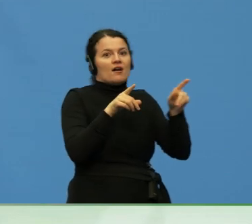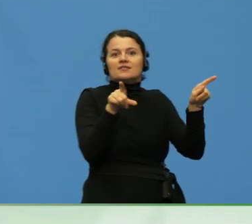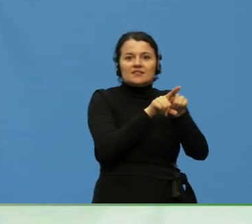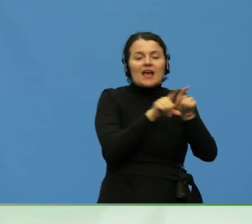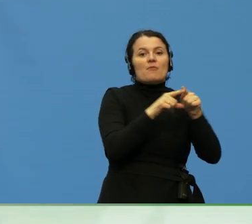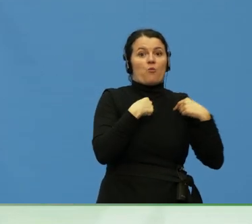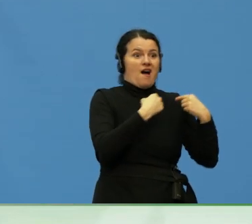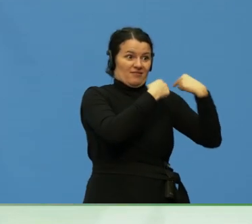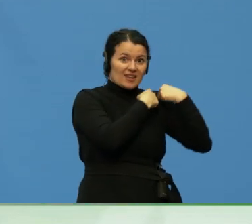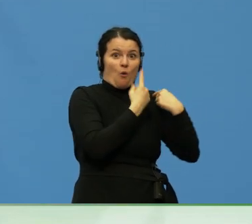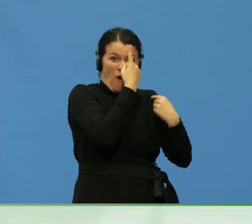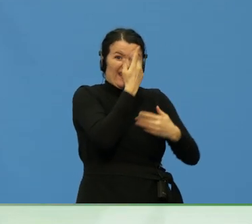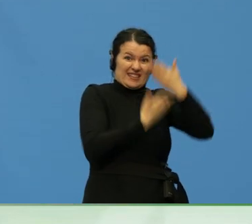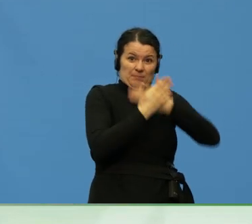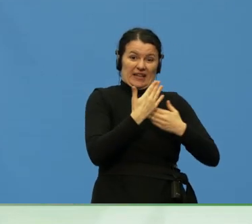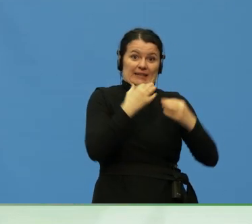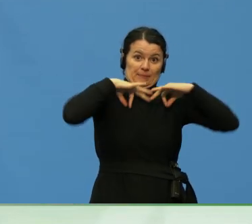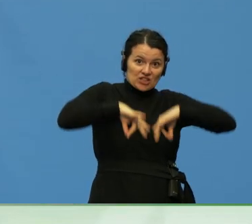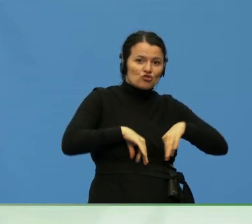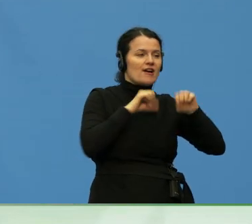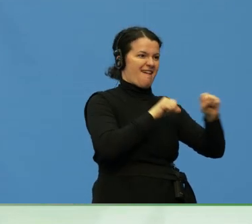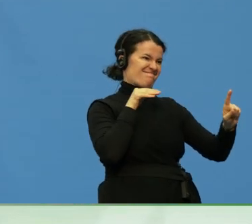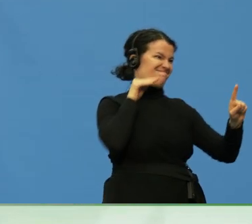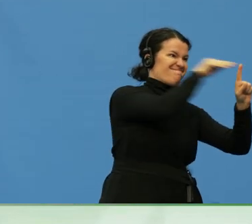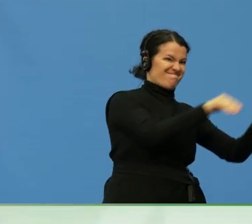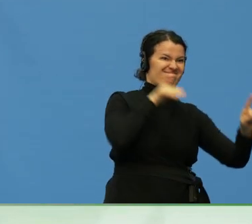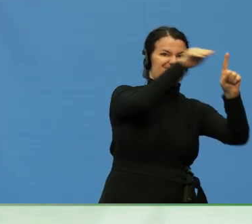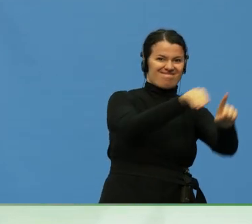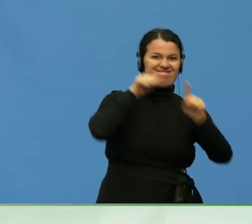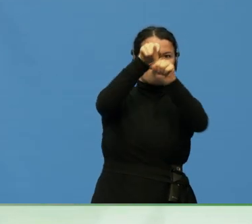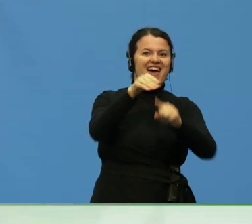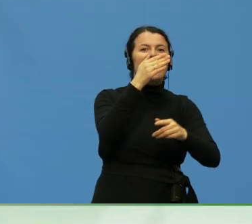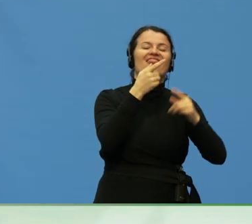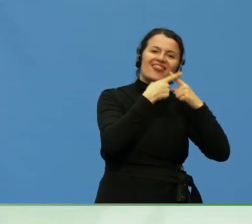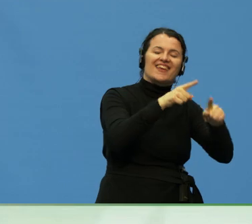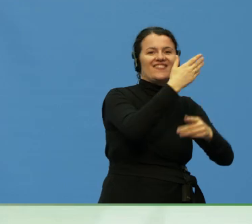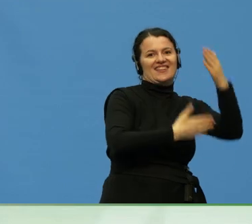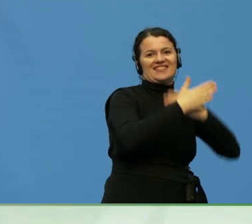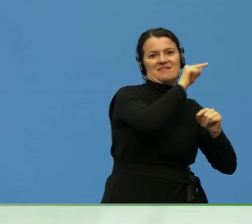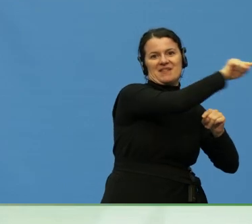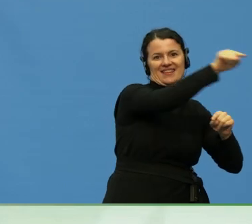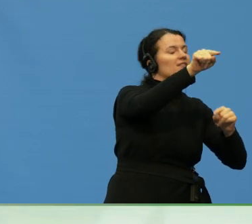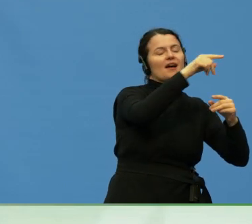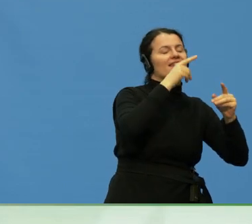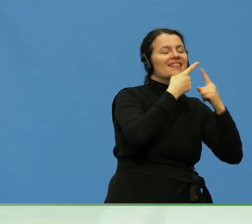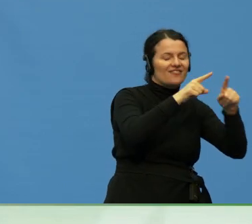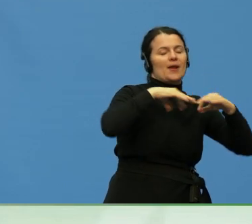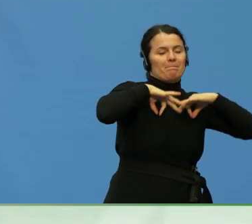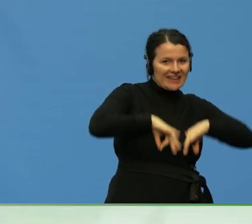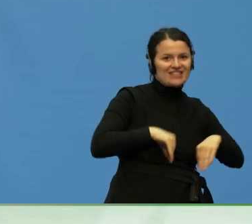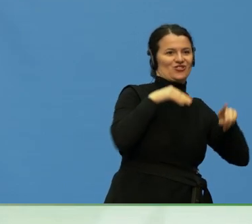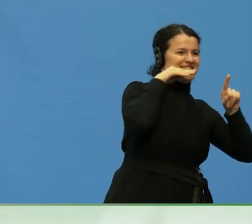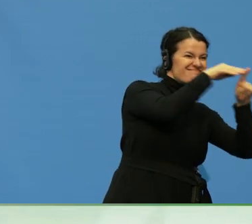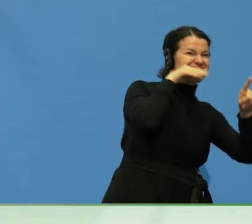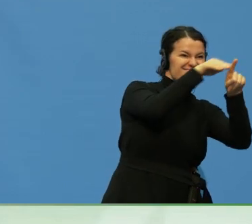Minister of Housing, etc., and doing that mainstreaming function So that's required in the